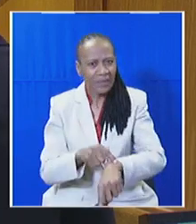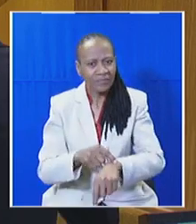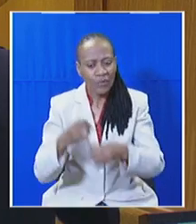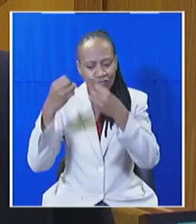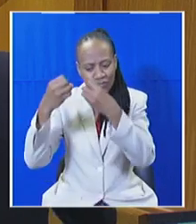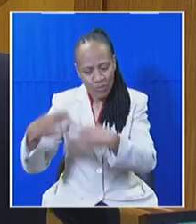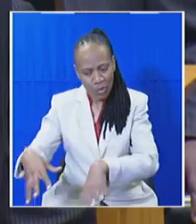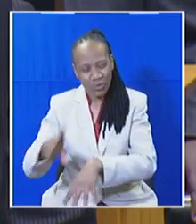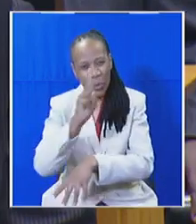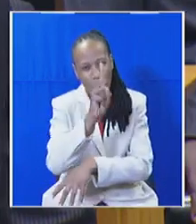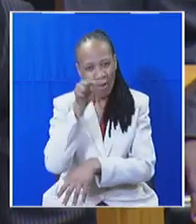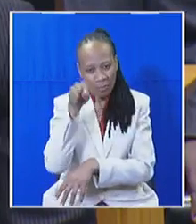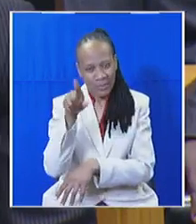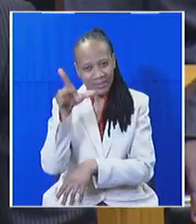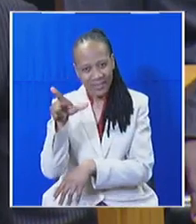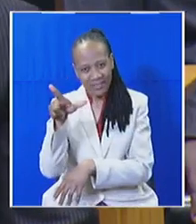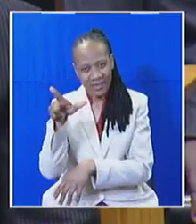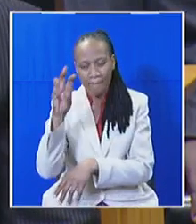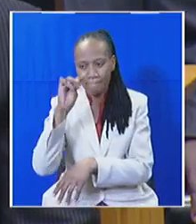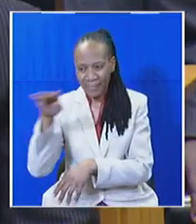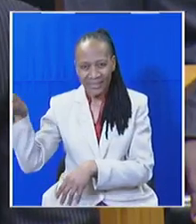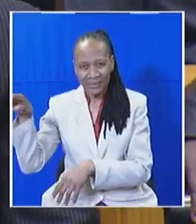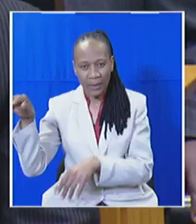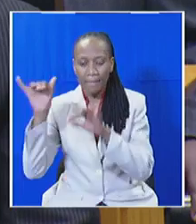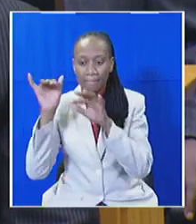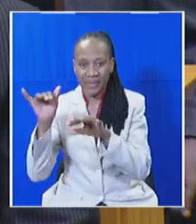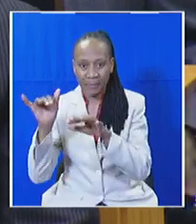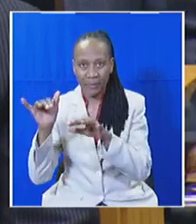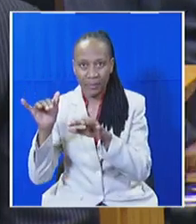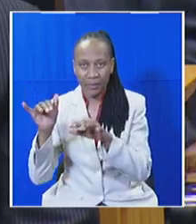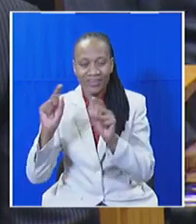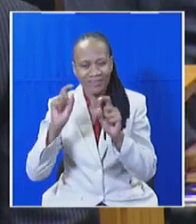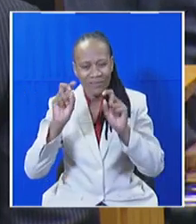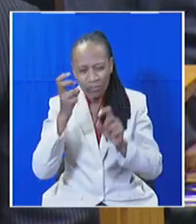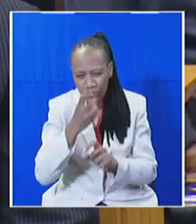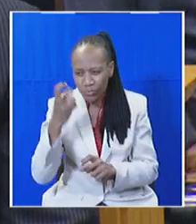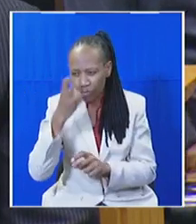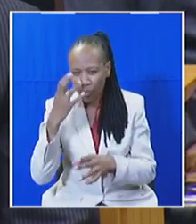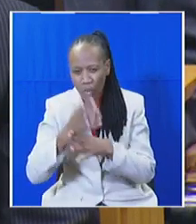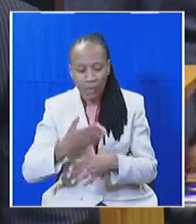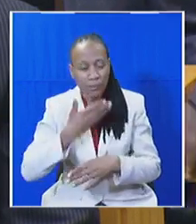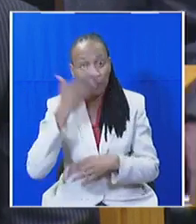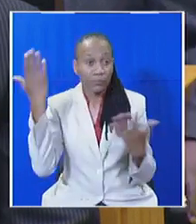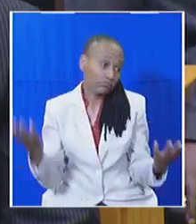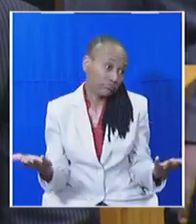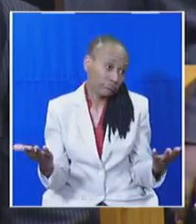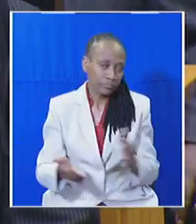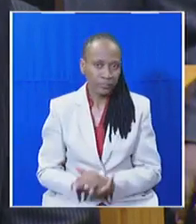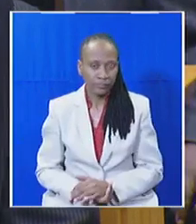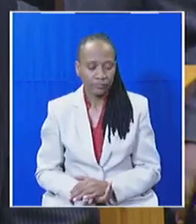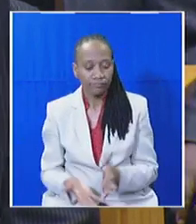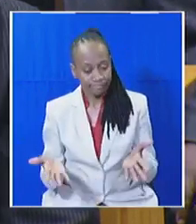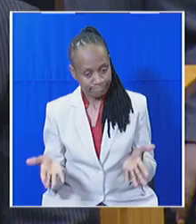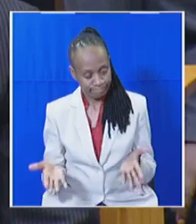lost 1.7 million people who can't find work. In this